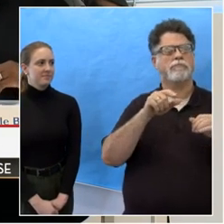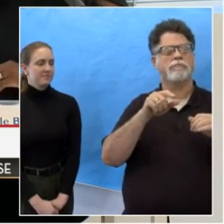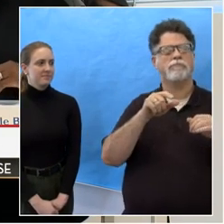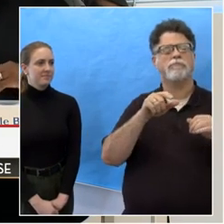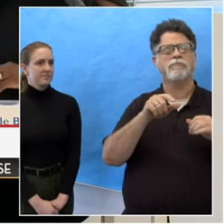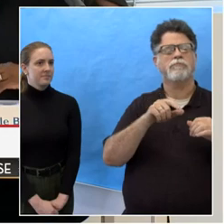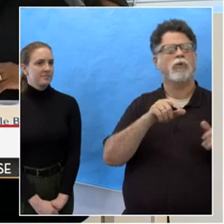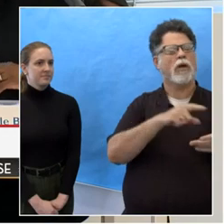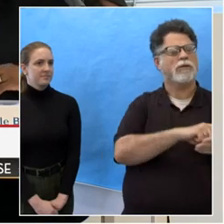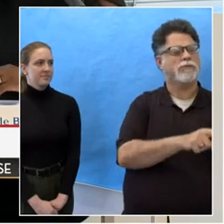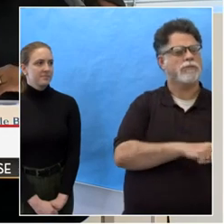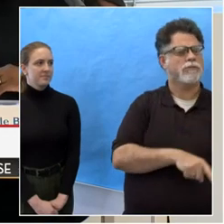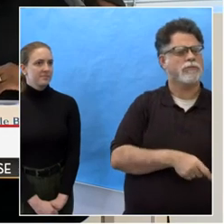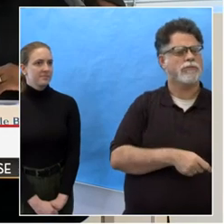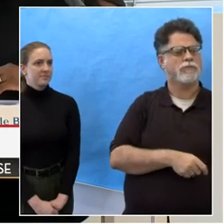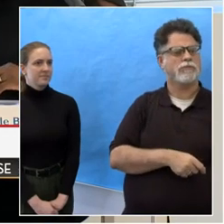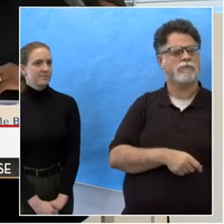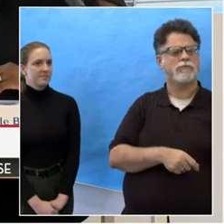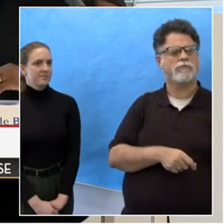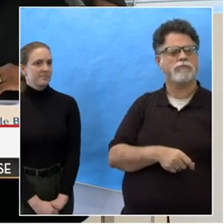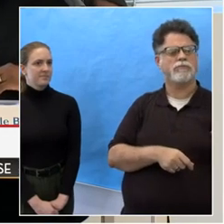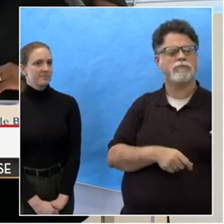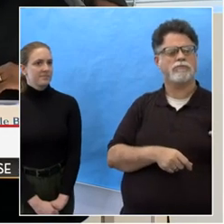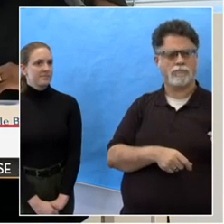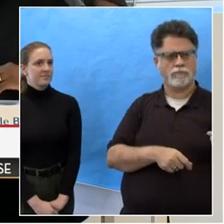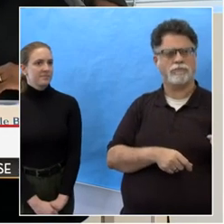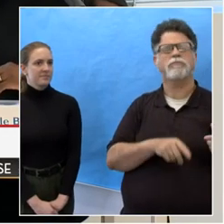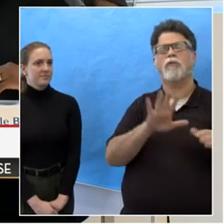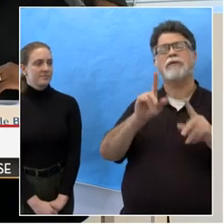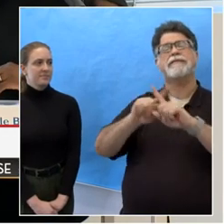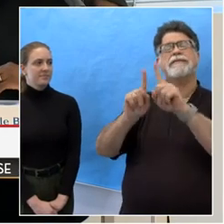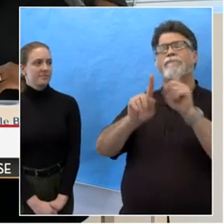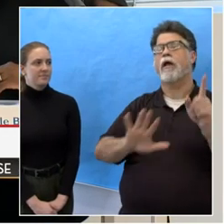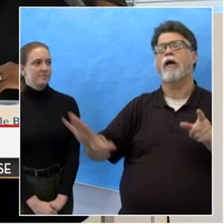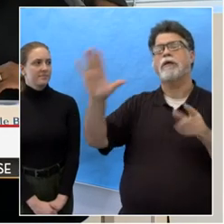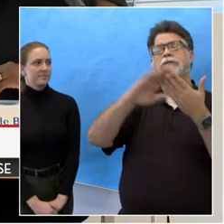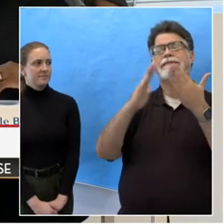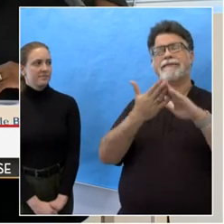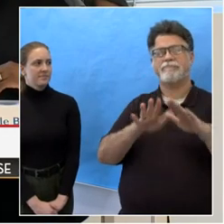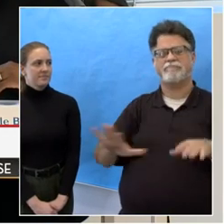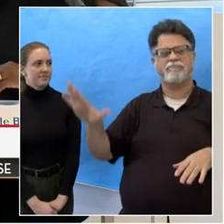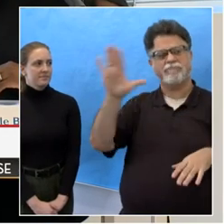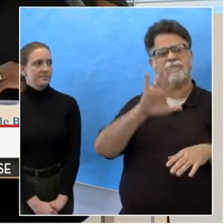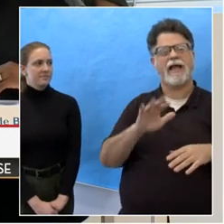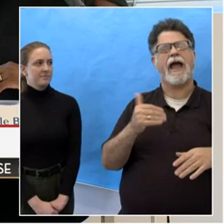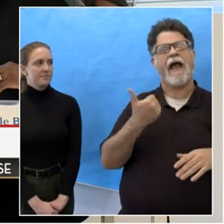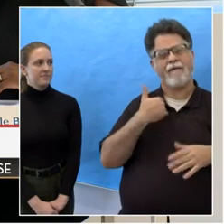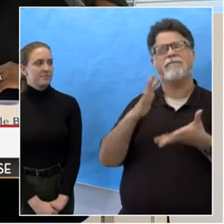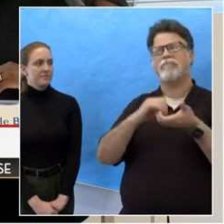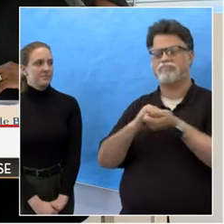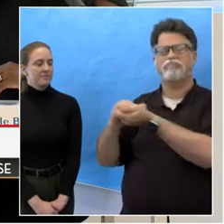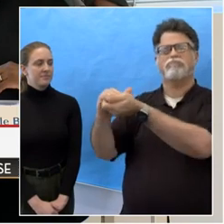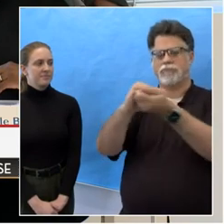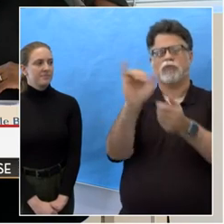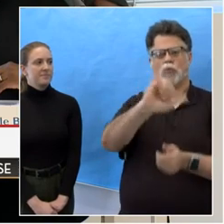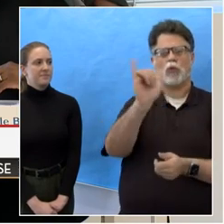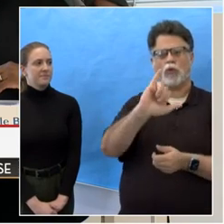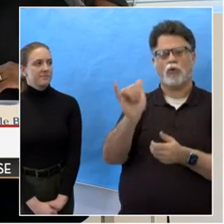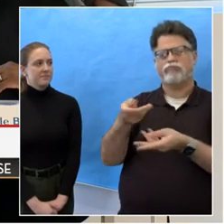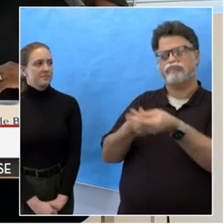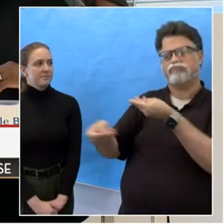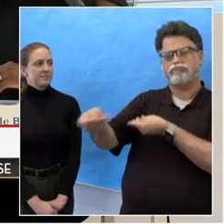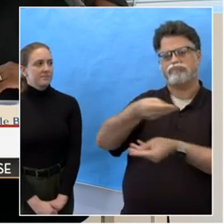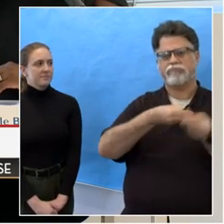capital, to literacy. And that will be our recipe for success and how we will do right by our students 5 years